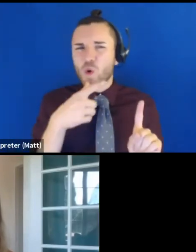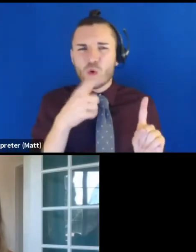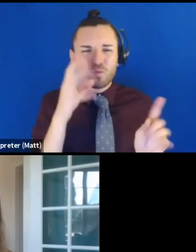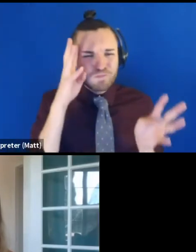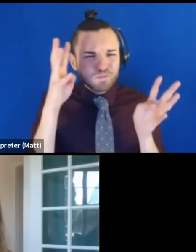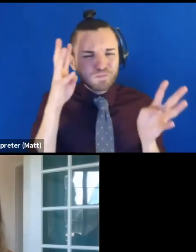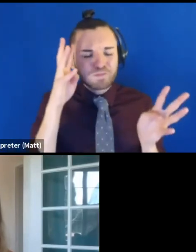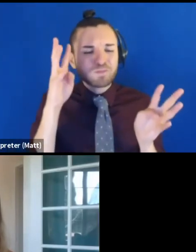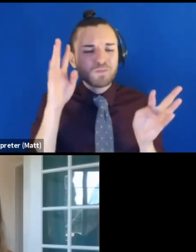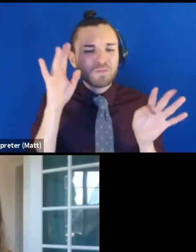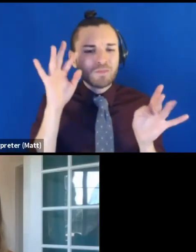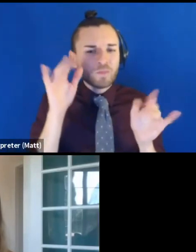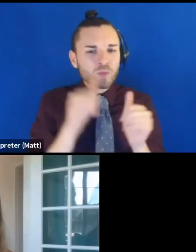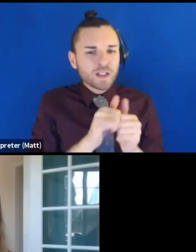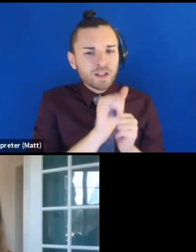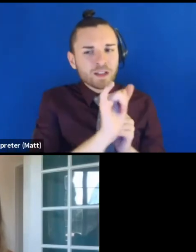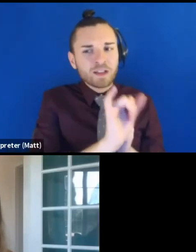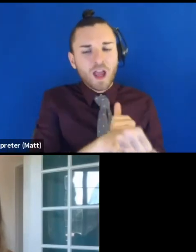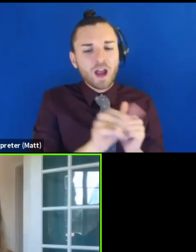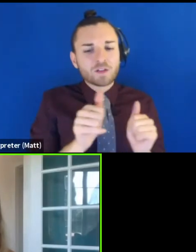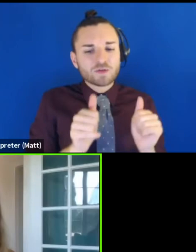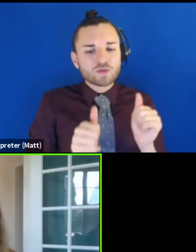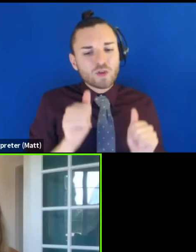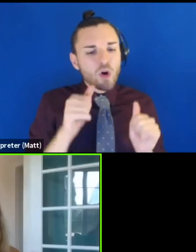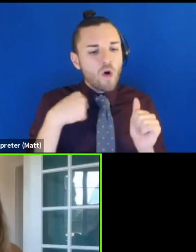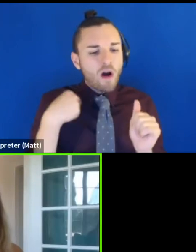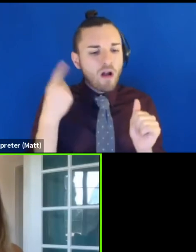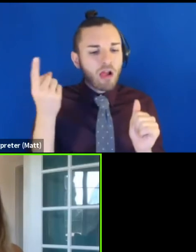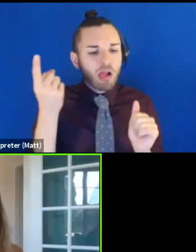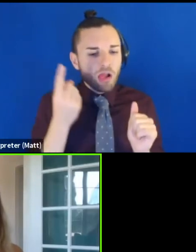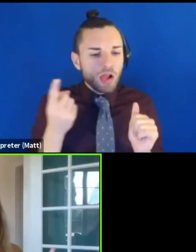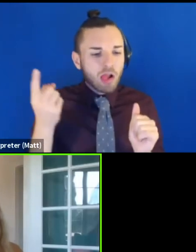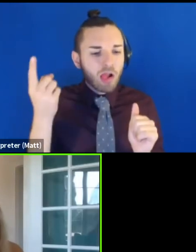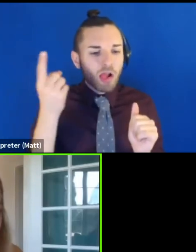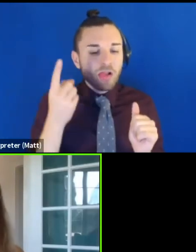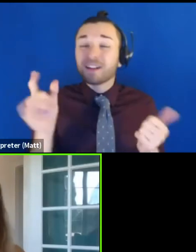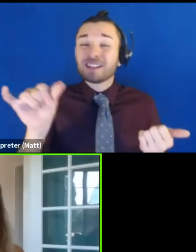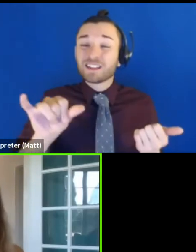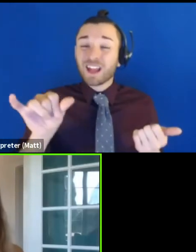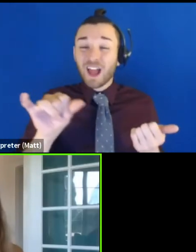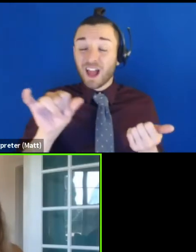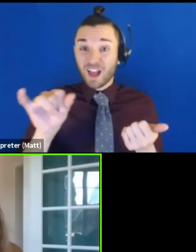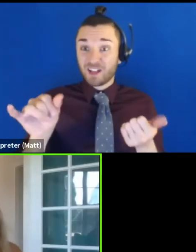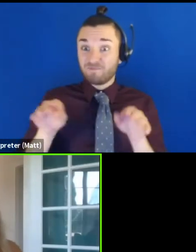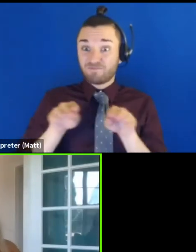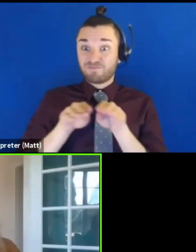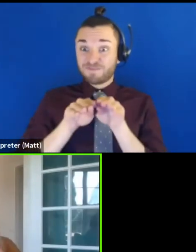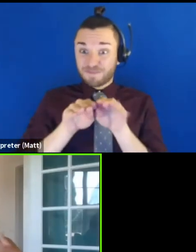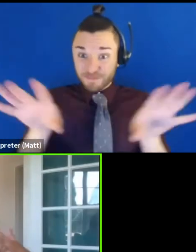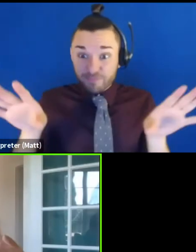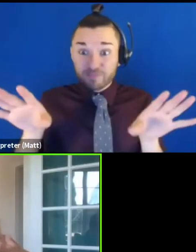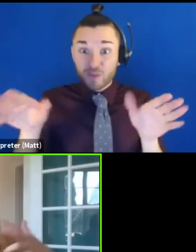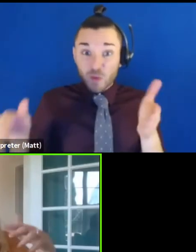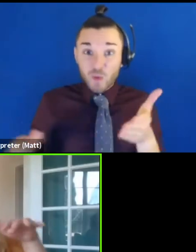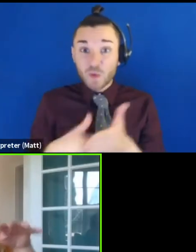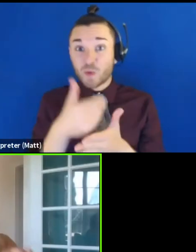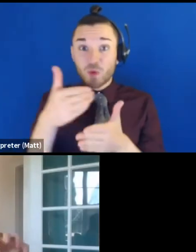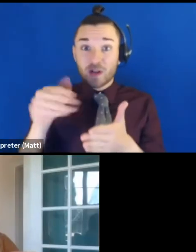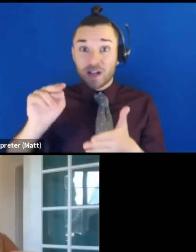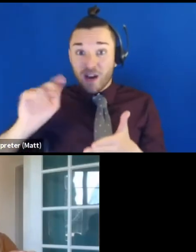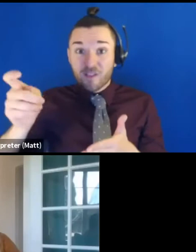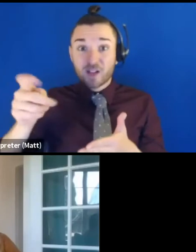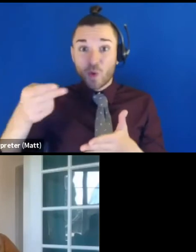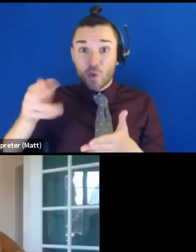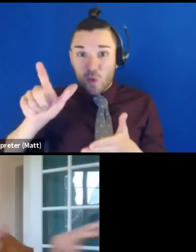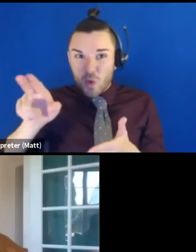and what made, it just seemed like they were all at the ready when the technology was ready. Is that, it's just like they were all like